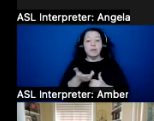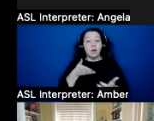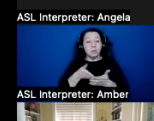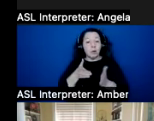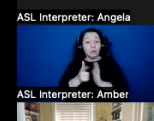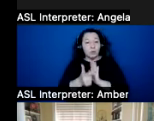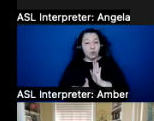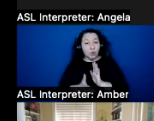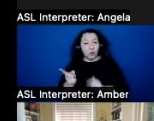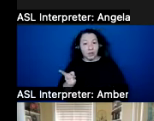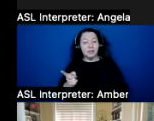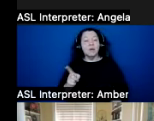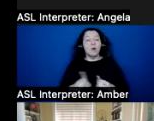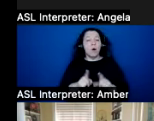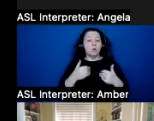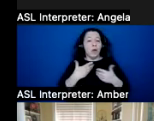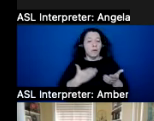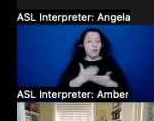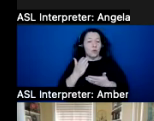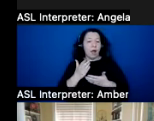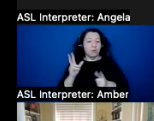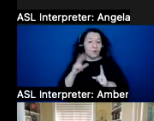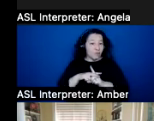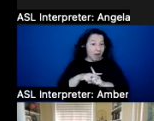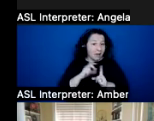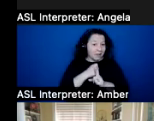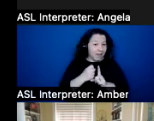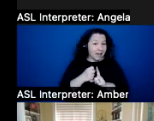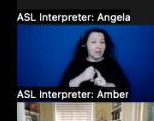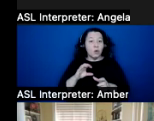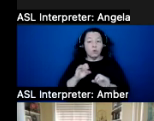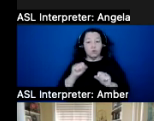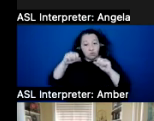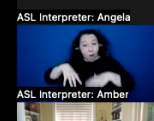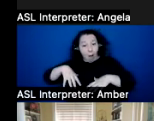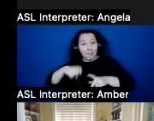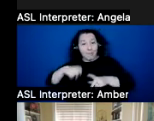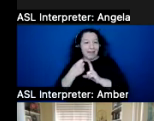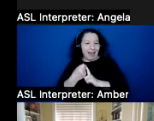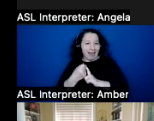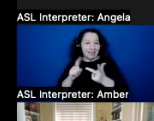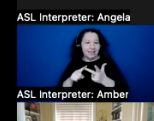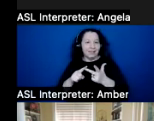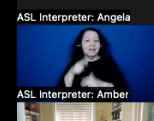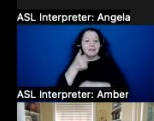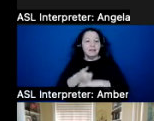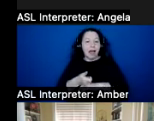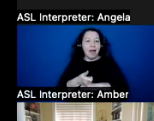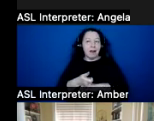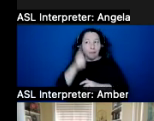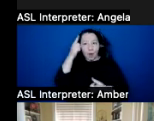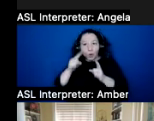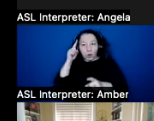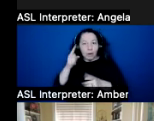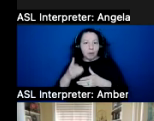reserve the right to file a case, drop a case, make a plea bargain, proffer